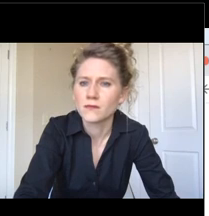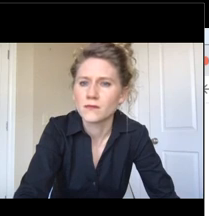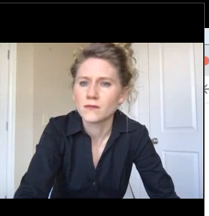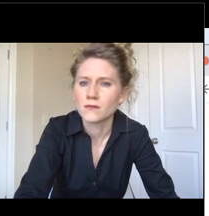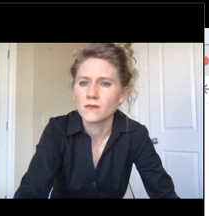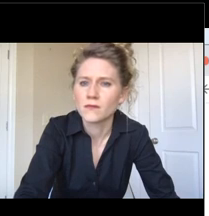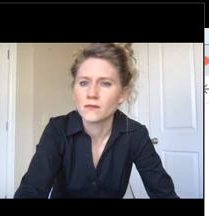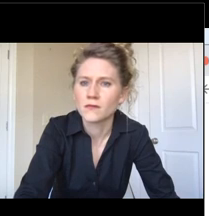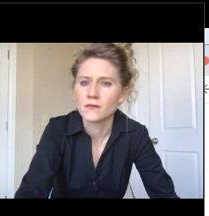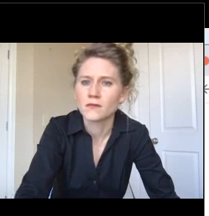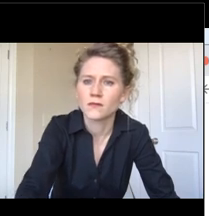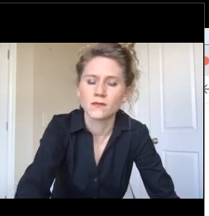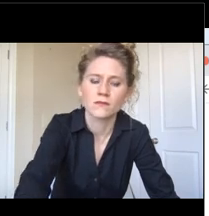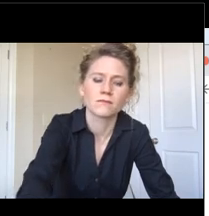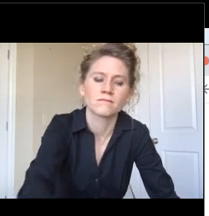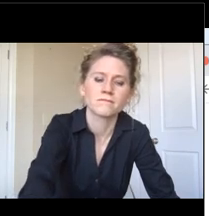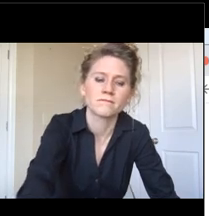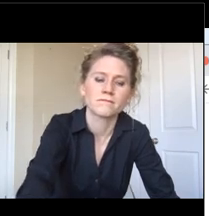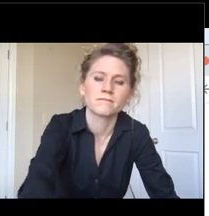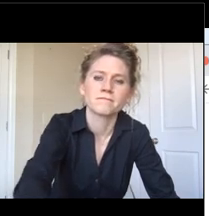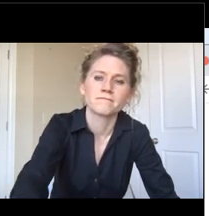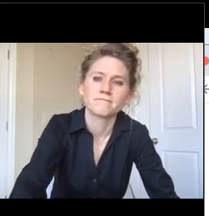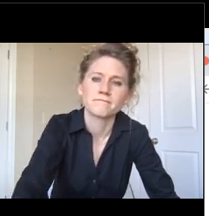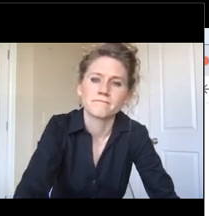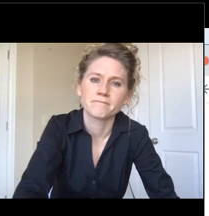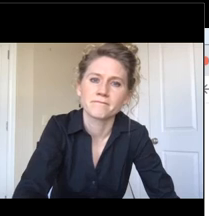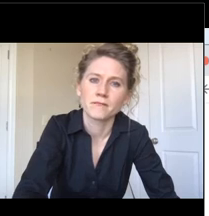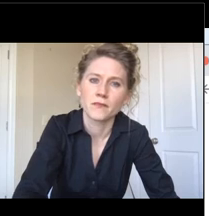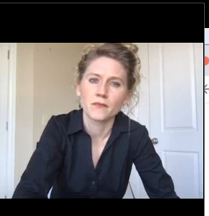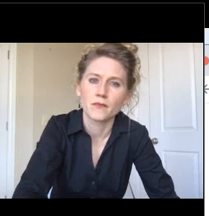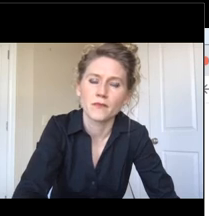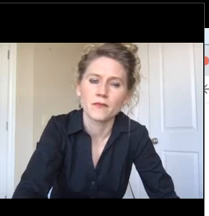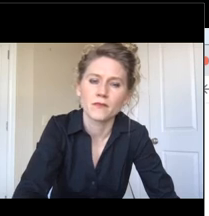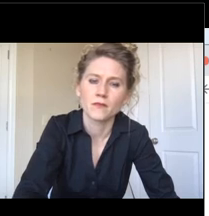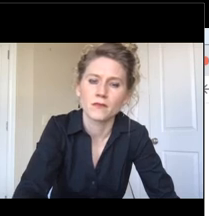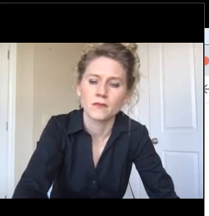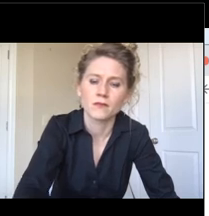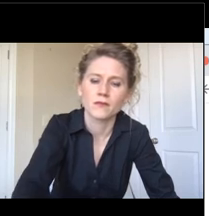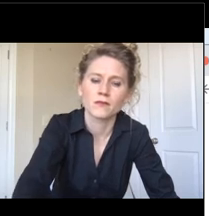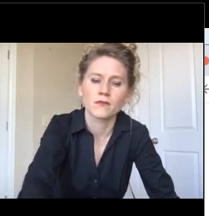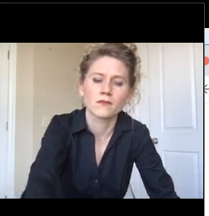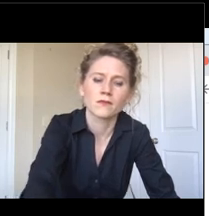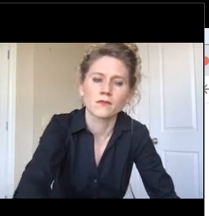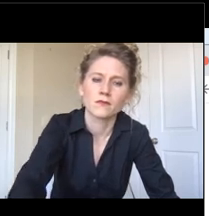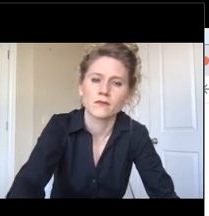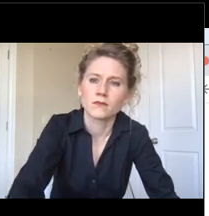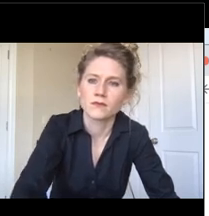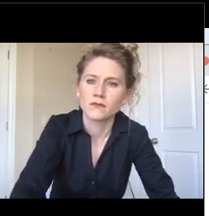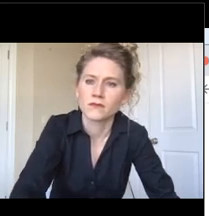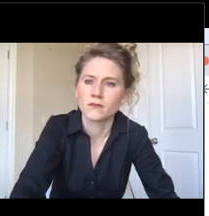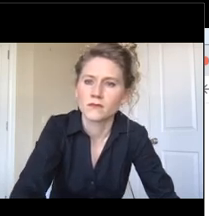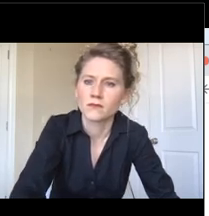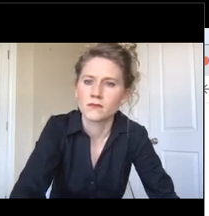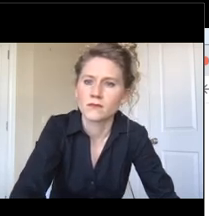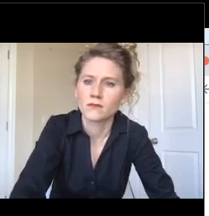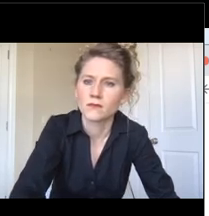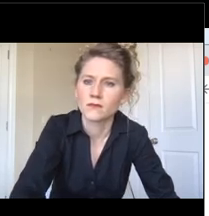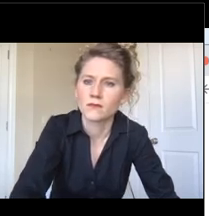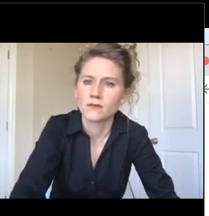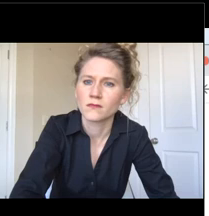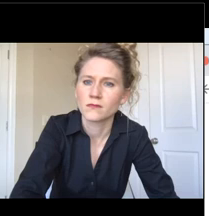what he's looking at is doing is recycling that road. Here we've got an FDR, and then putting a slurry on top of that.